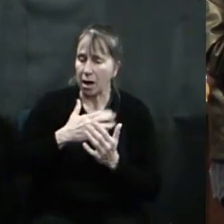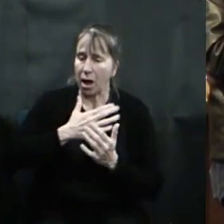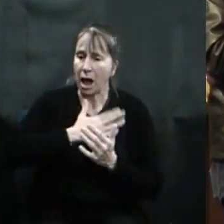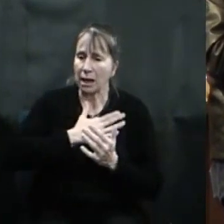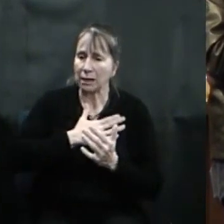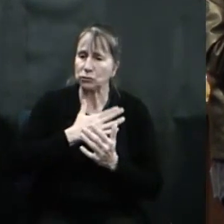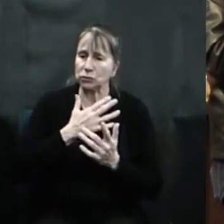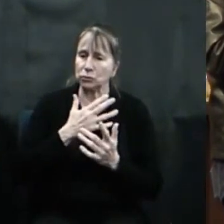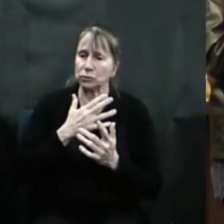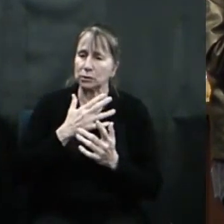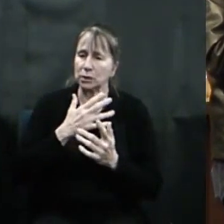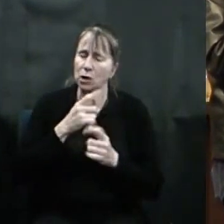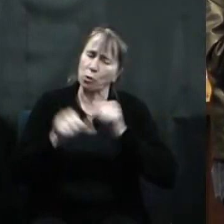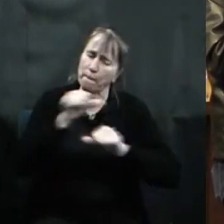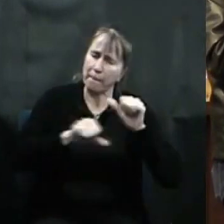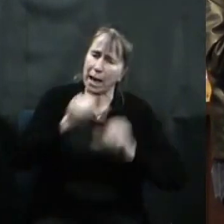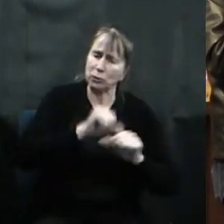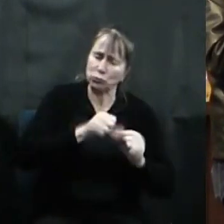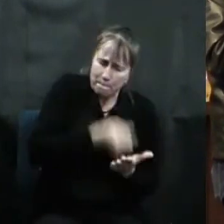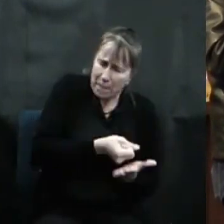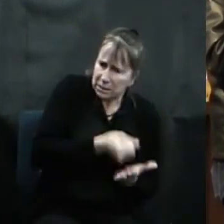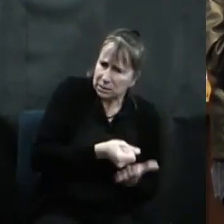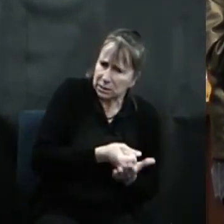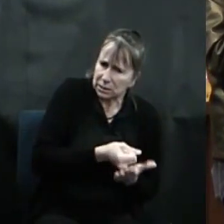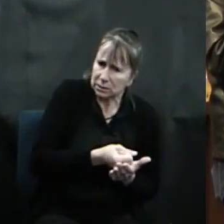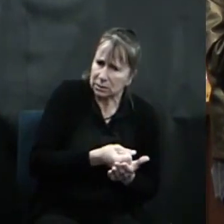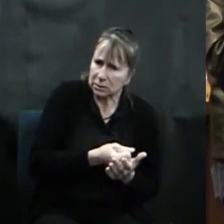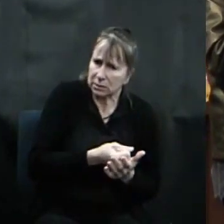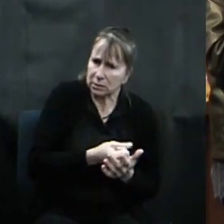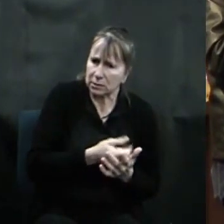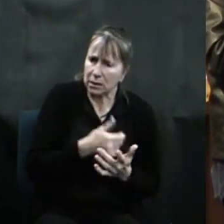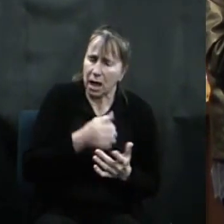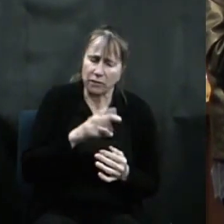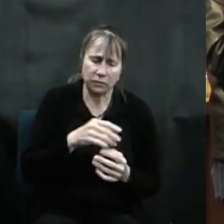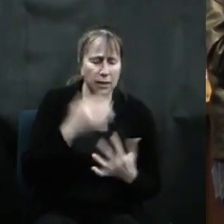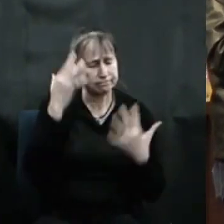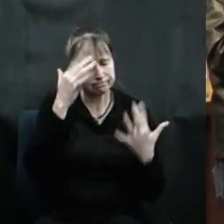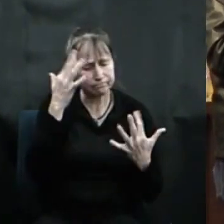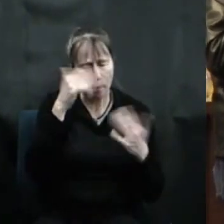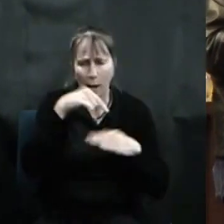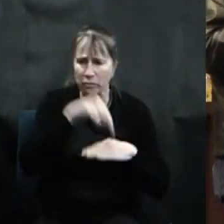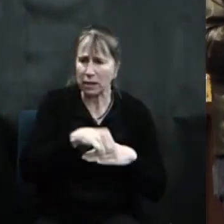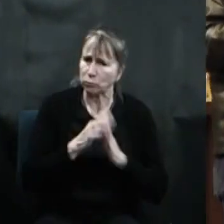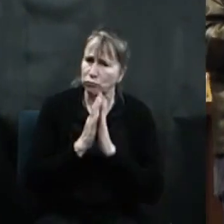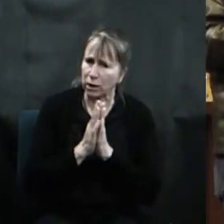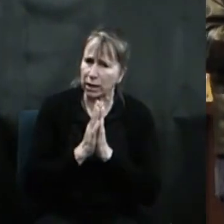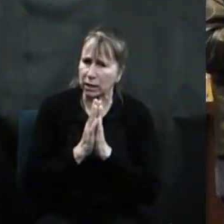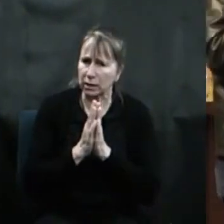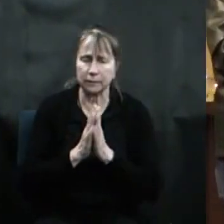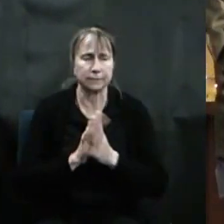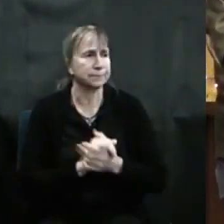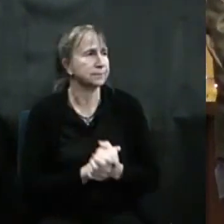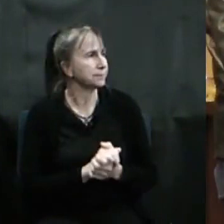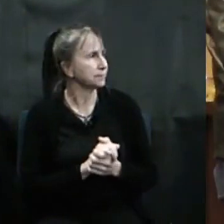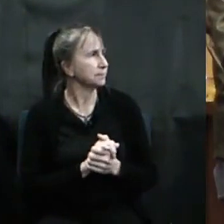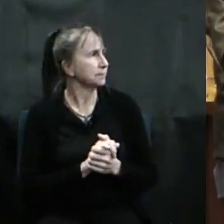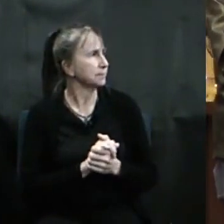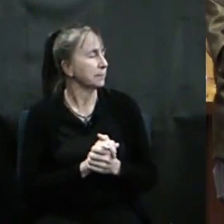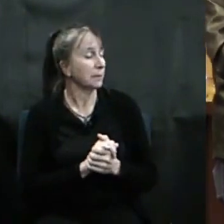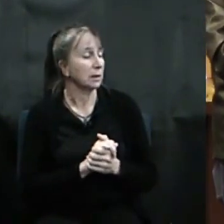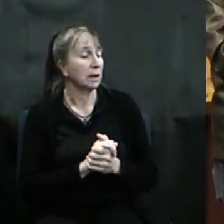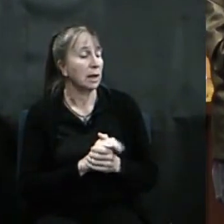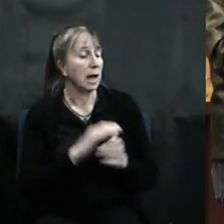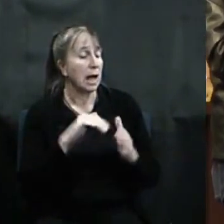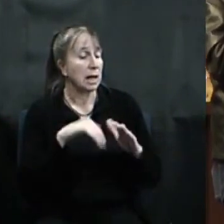essentials and reading the scriptures and meditating on that and praying. That's been fantastic. Now, in this holiday stream, you're taking